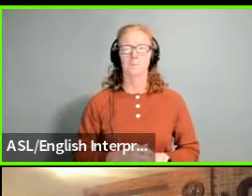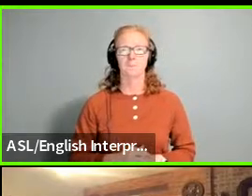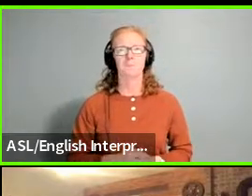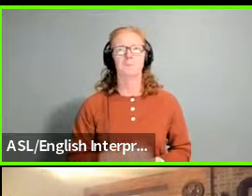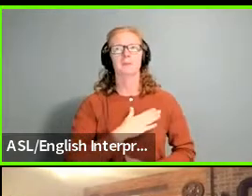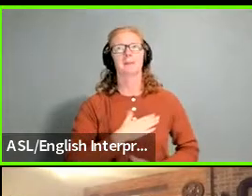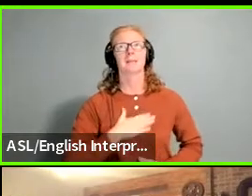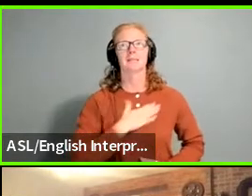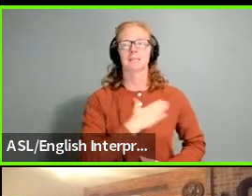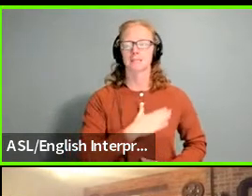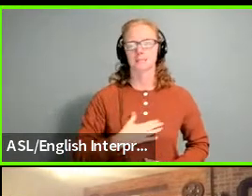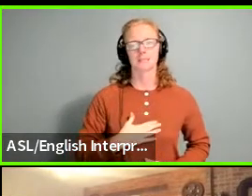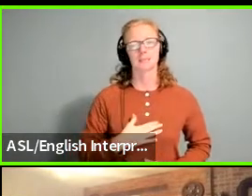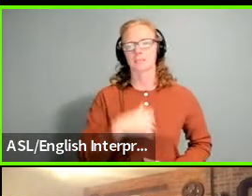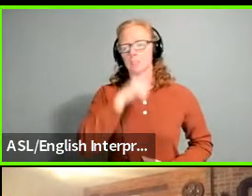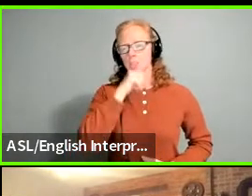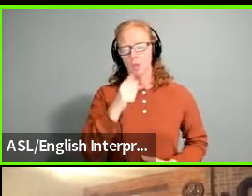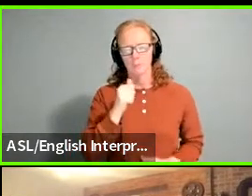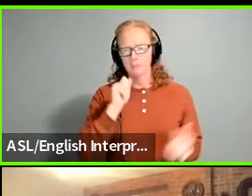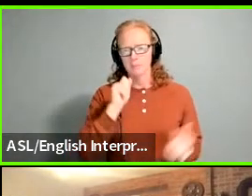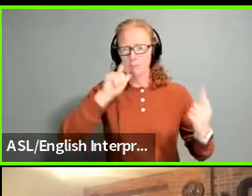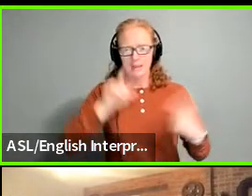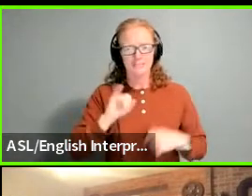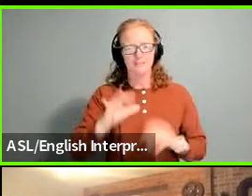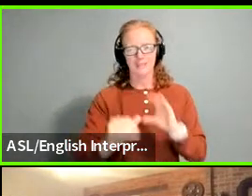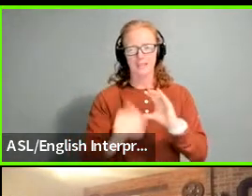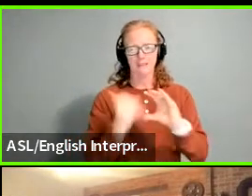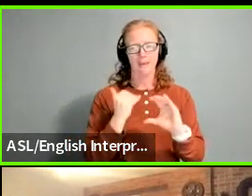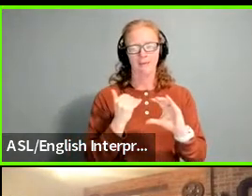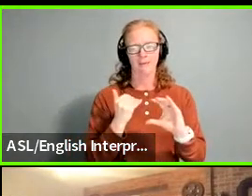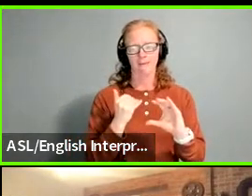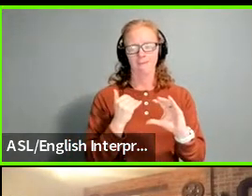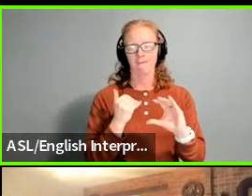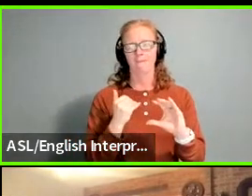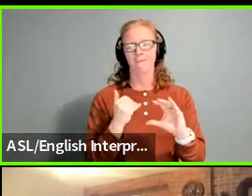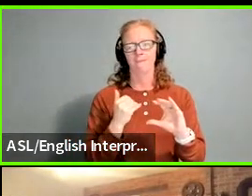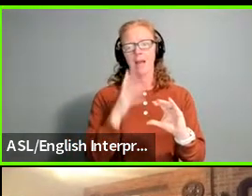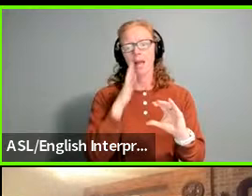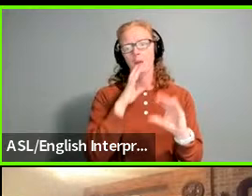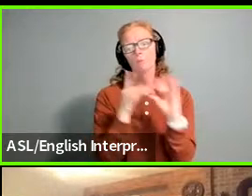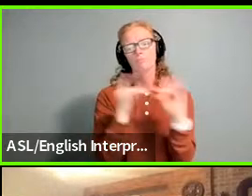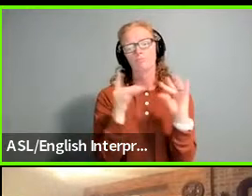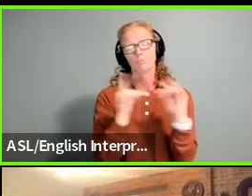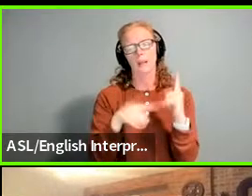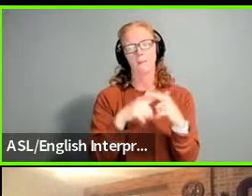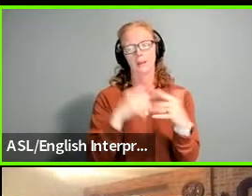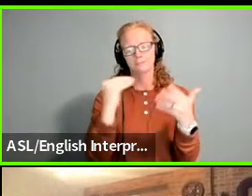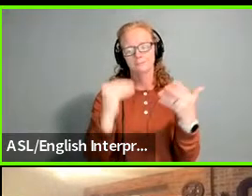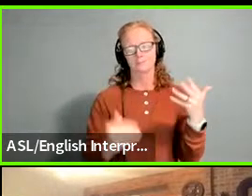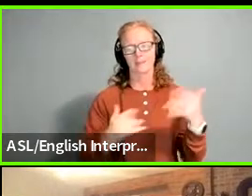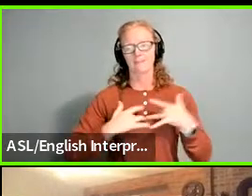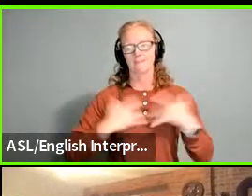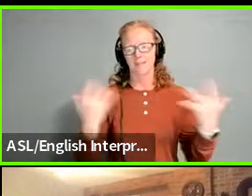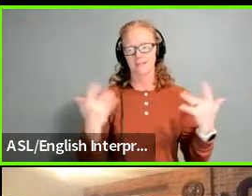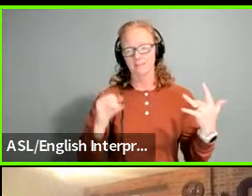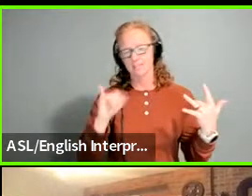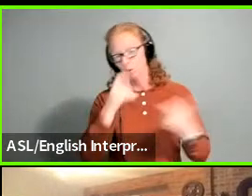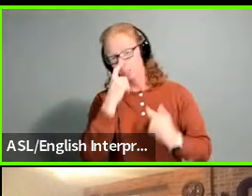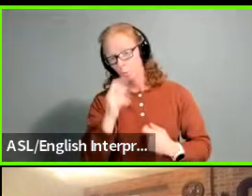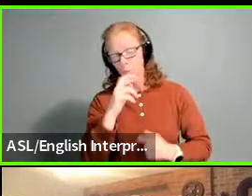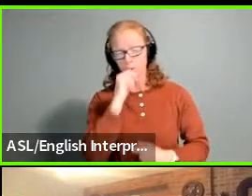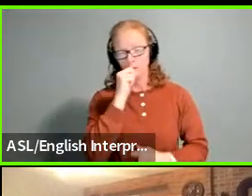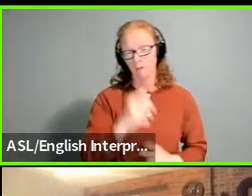please do not be alarmed if you get an email from me. It's most likely just asking you or telling you about events that are coming up and seeing if you're interested